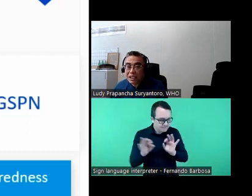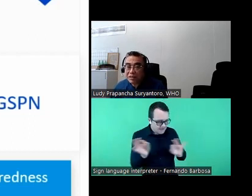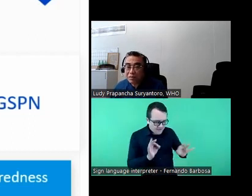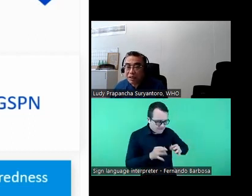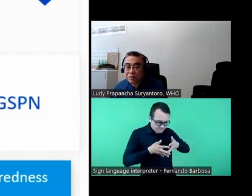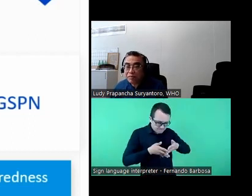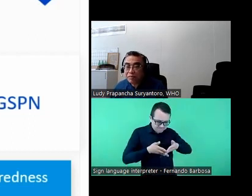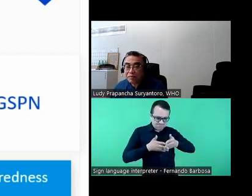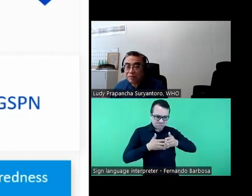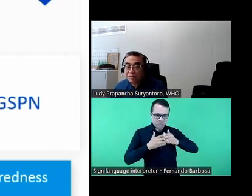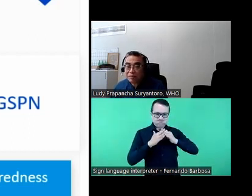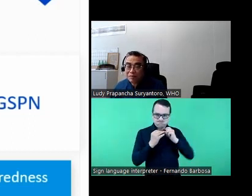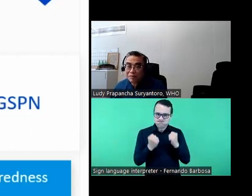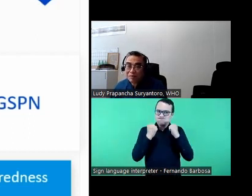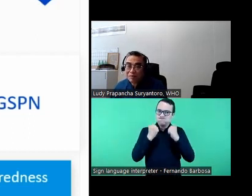capabilities. Next, please.